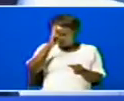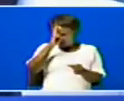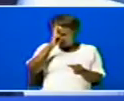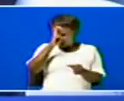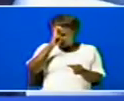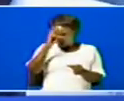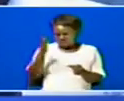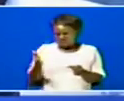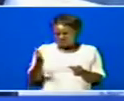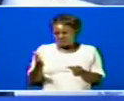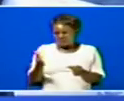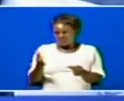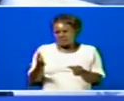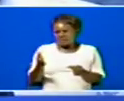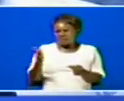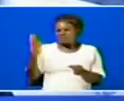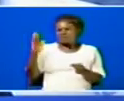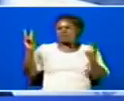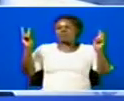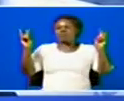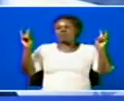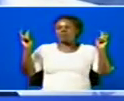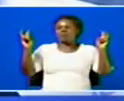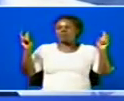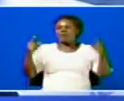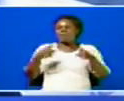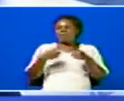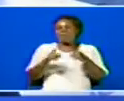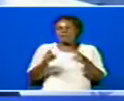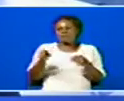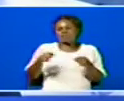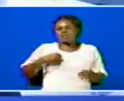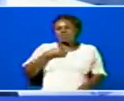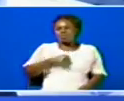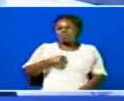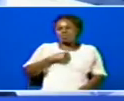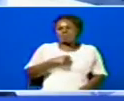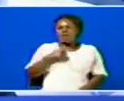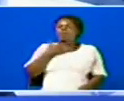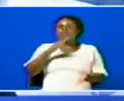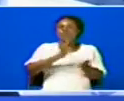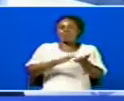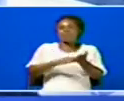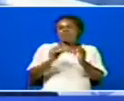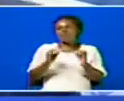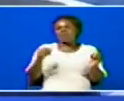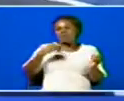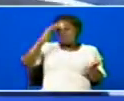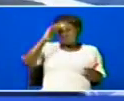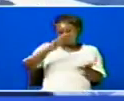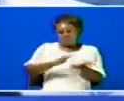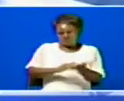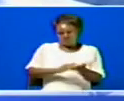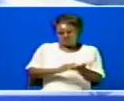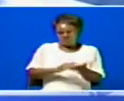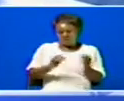knifed, then it became a security issue to everybody. But I think it was an unfortunate incident. I don't want to comment much on that. I believe it was an unfortunate